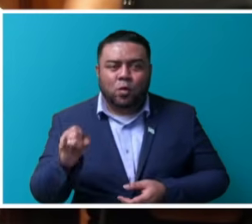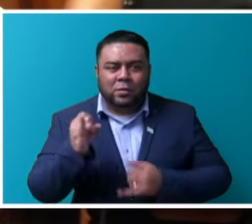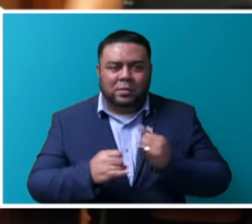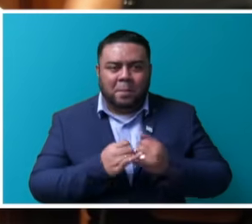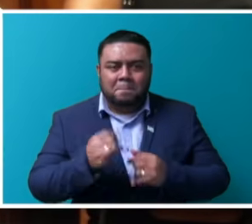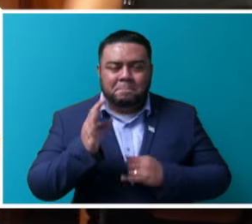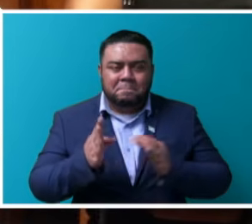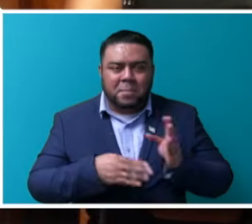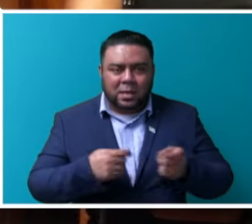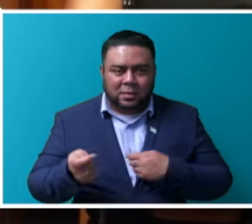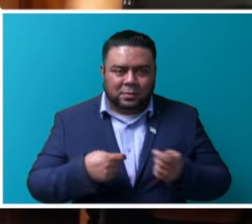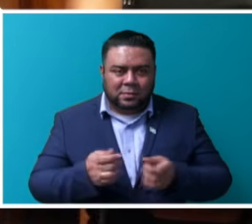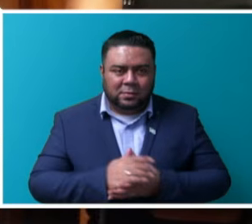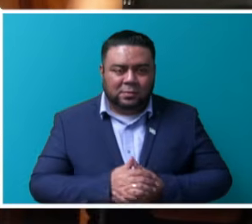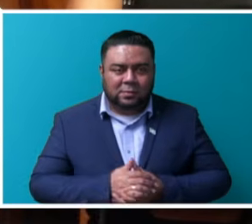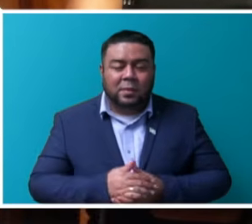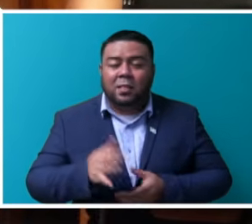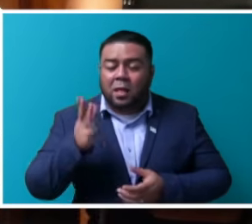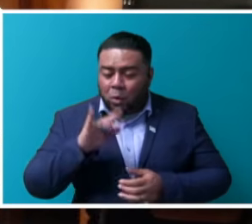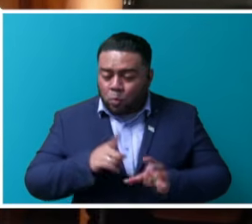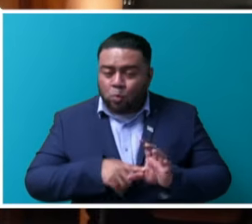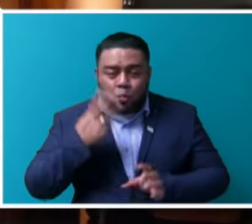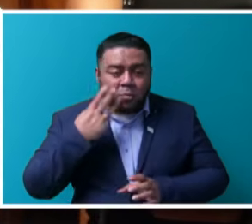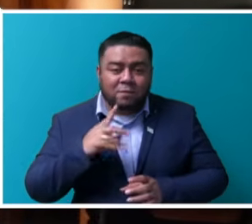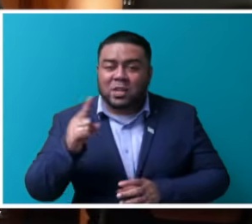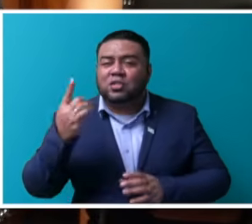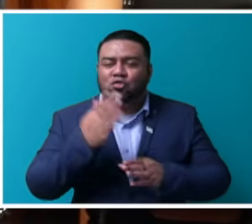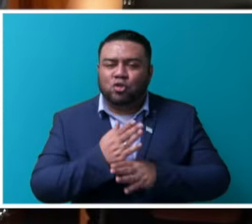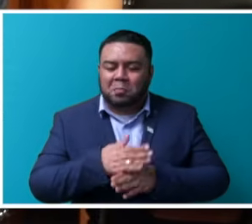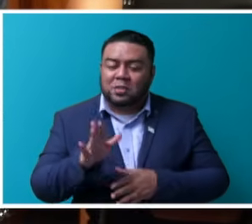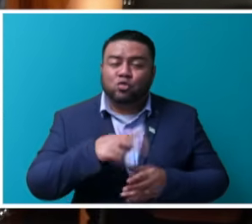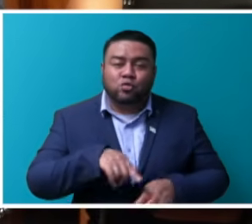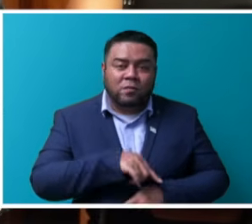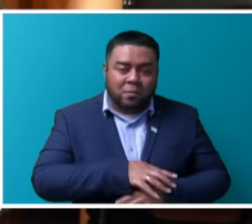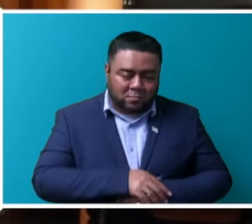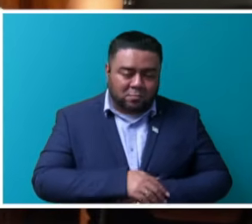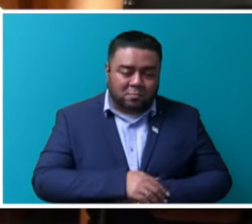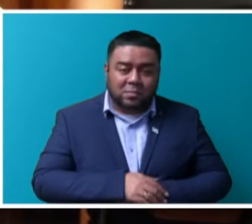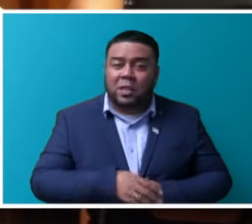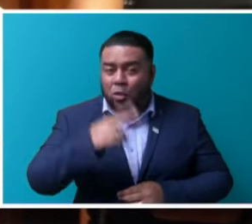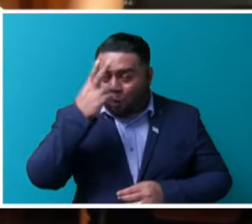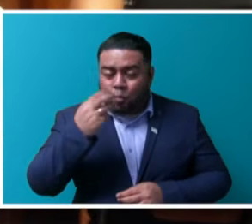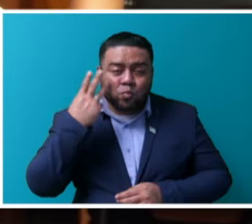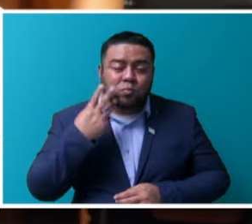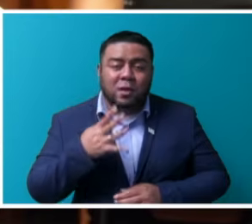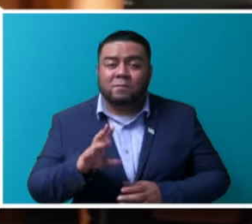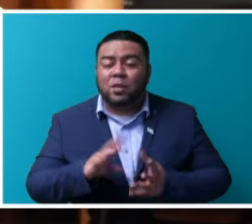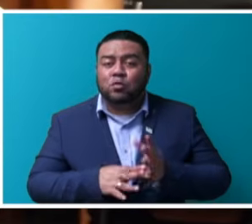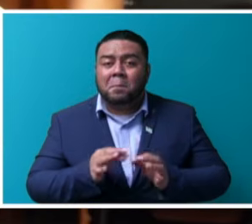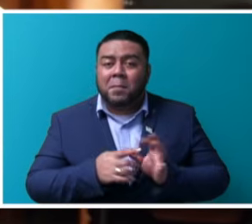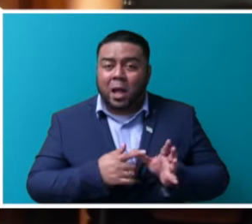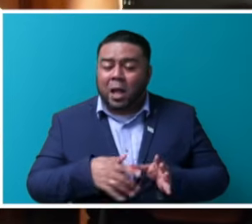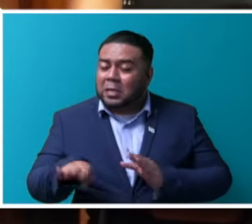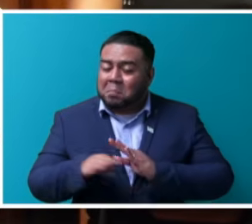market, a young woman in Lami seeking her first job in Eben Suba, the elderly grandma in Batusui Bar needing